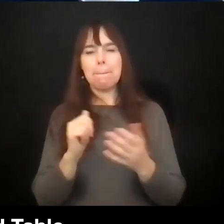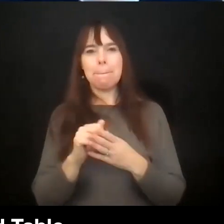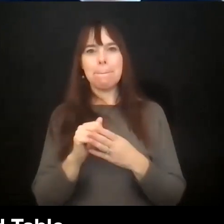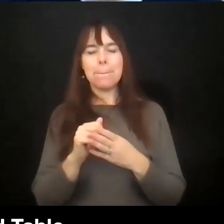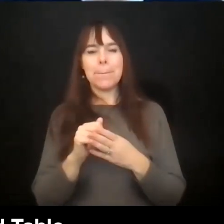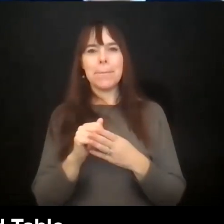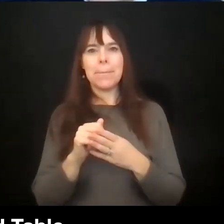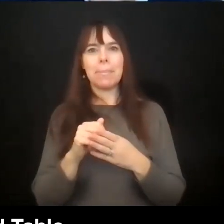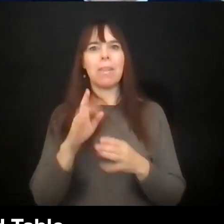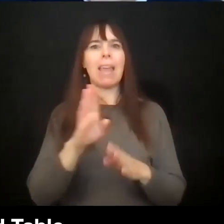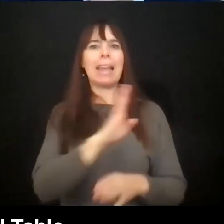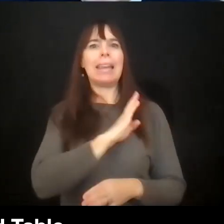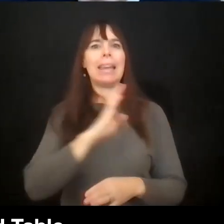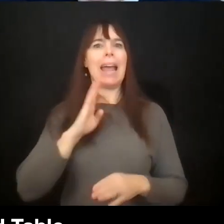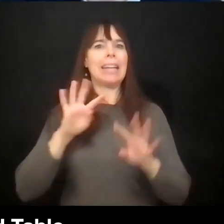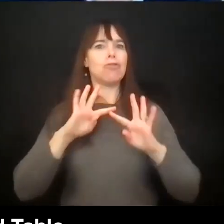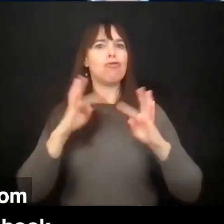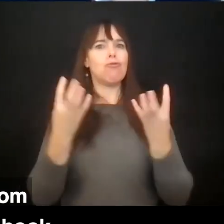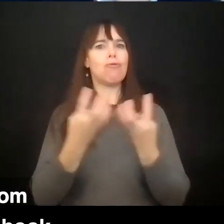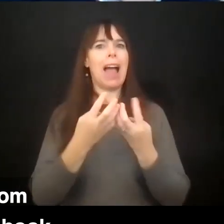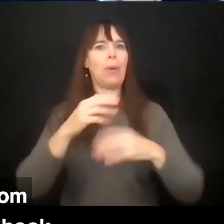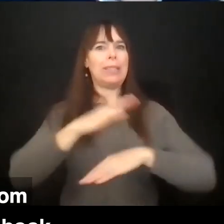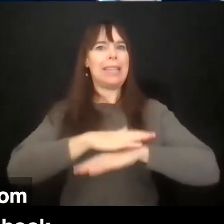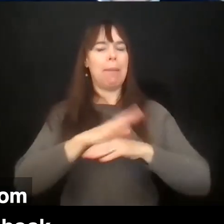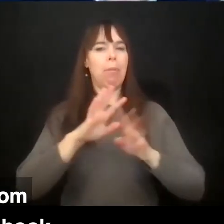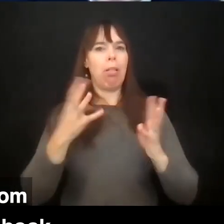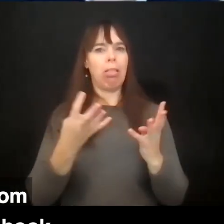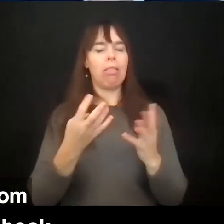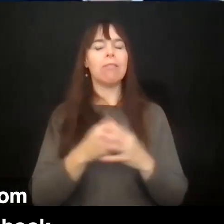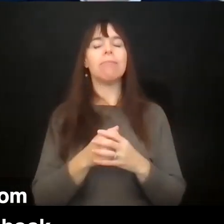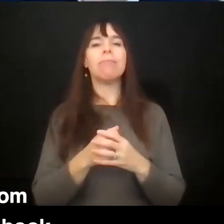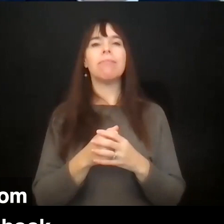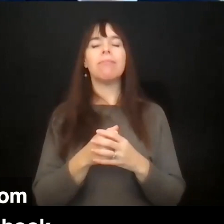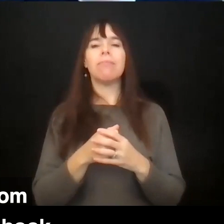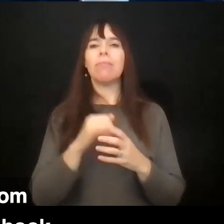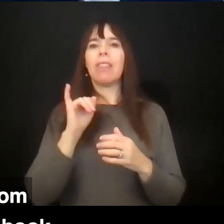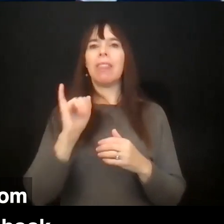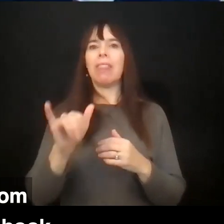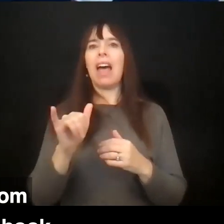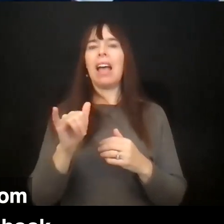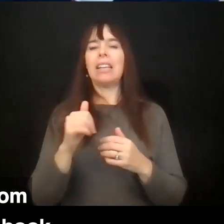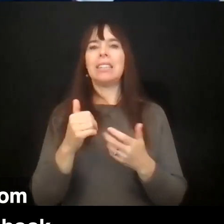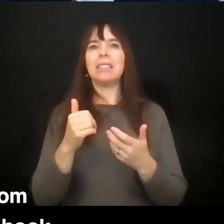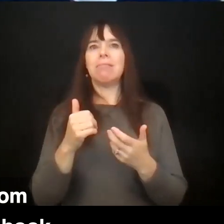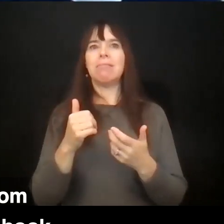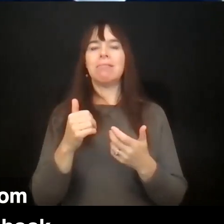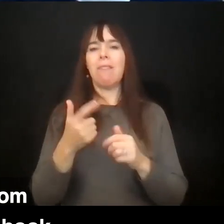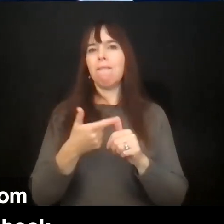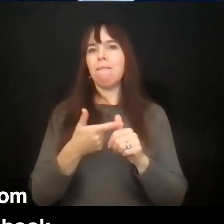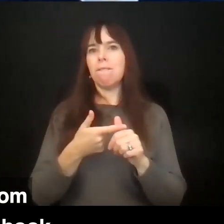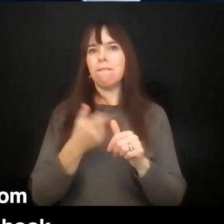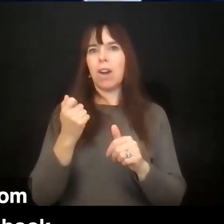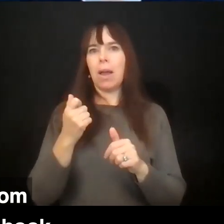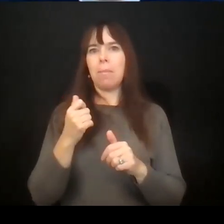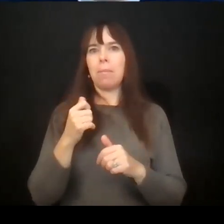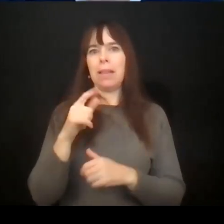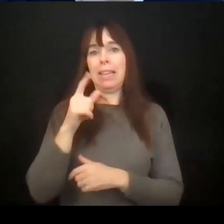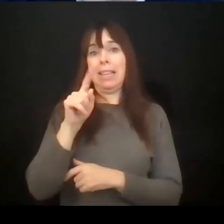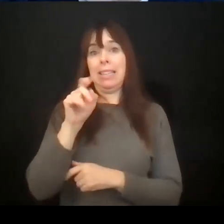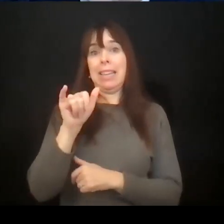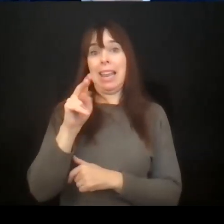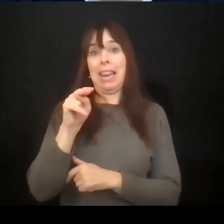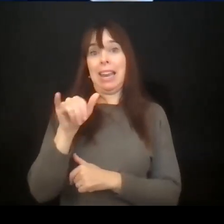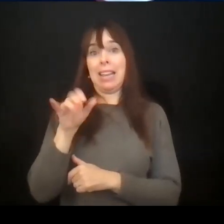the Knights of the Round Table, and it comes to us from Alfred Lord